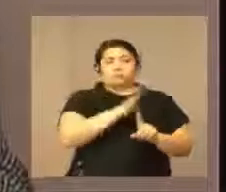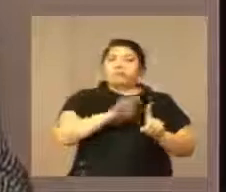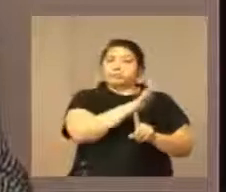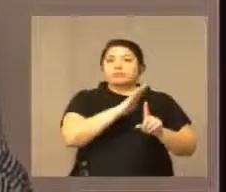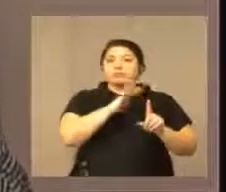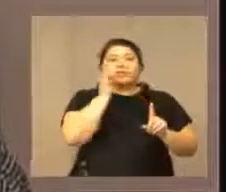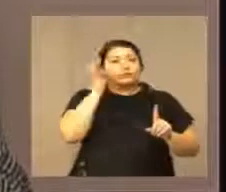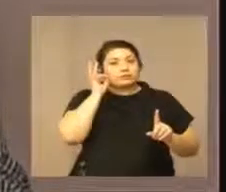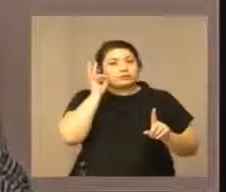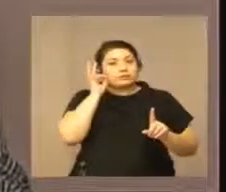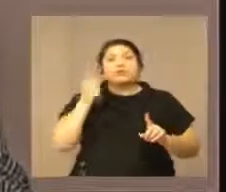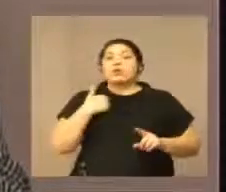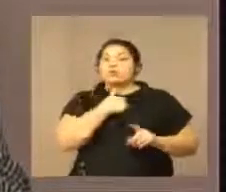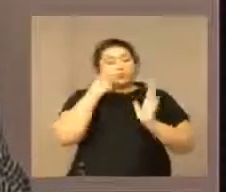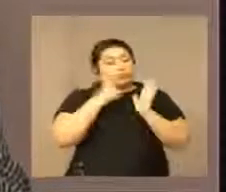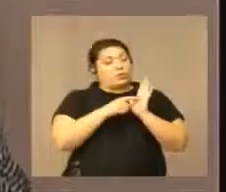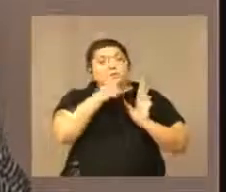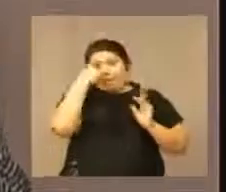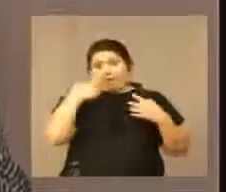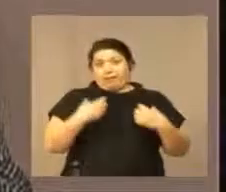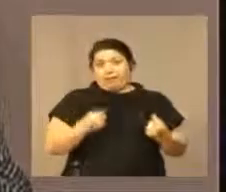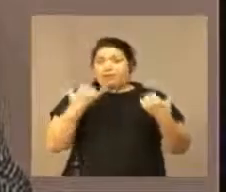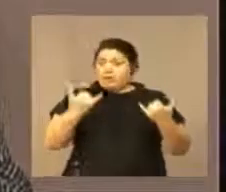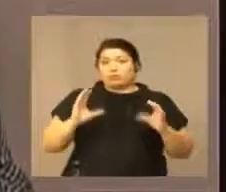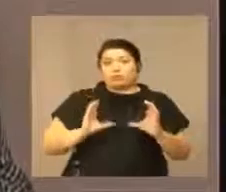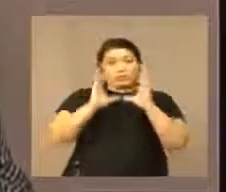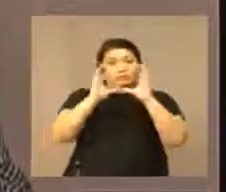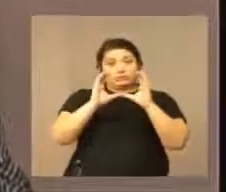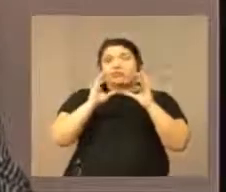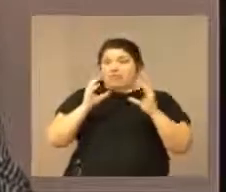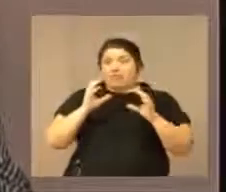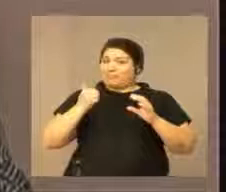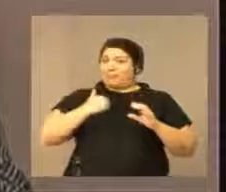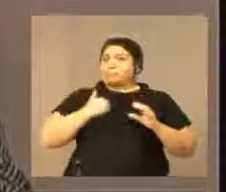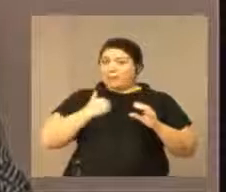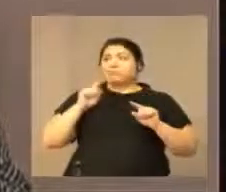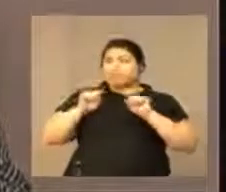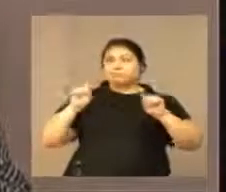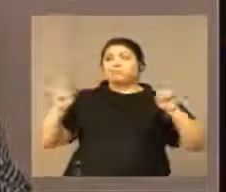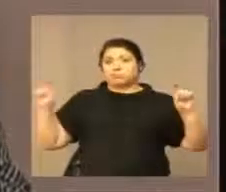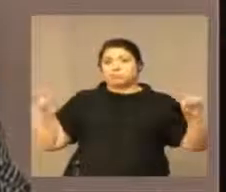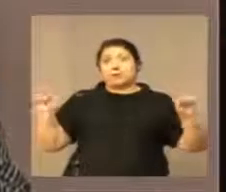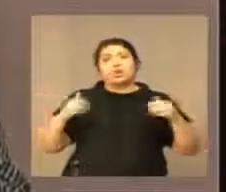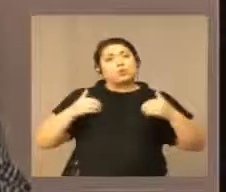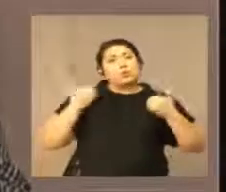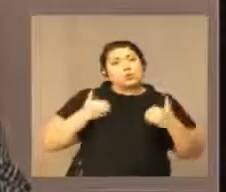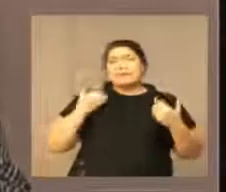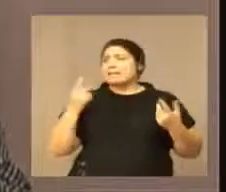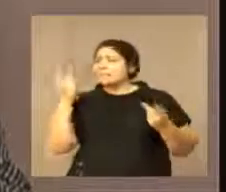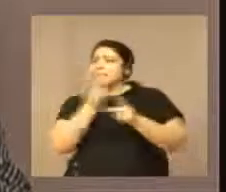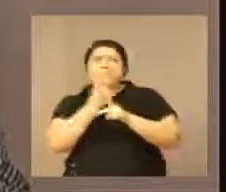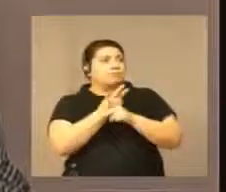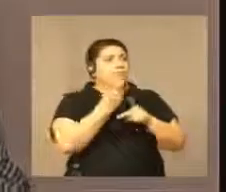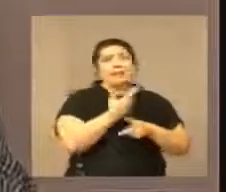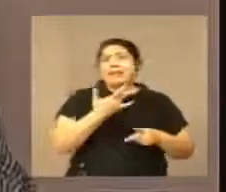One thing we encountered with the mental wellness crisis across the country is that youth are searching for more options that give them hope. Right